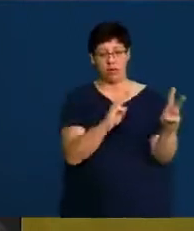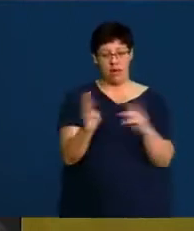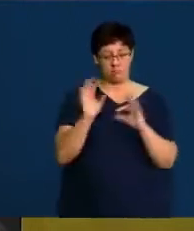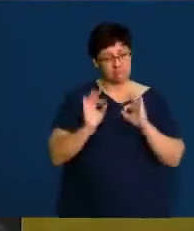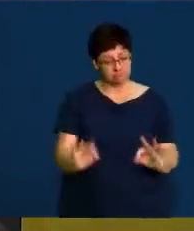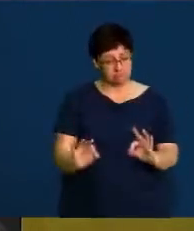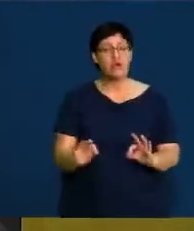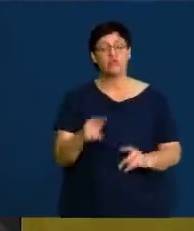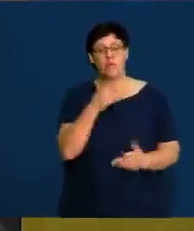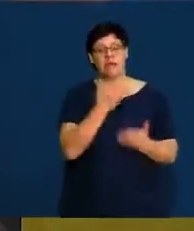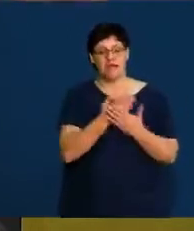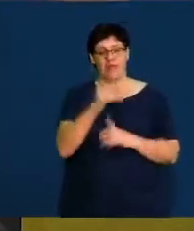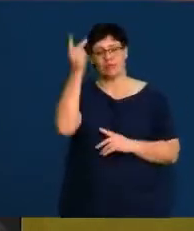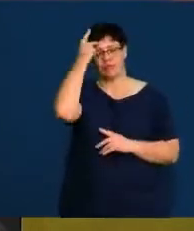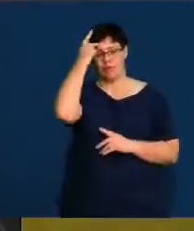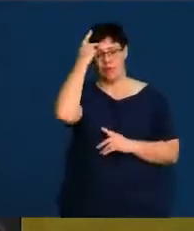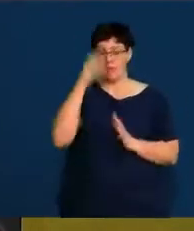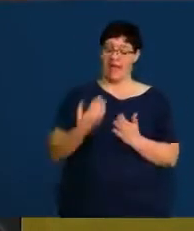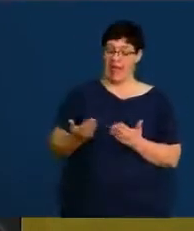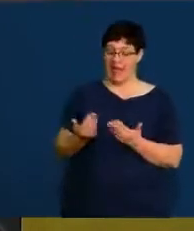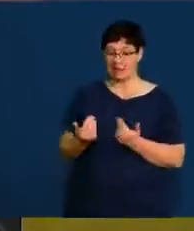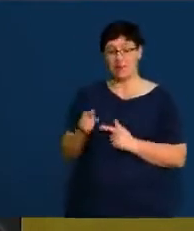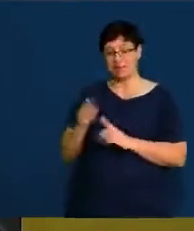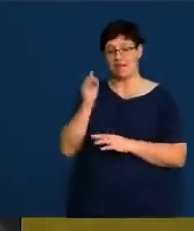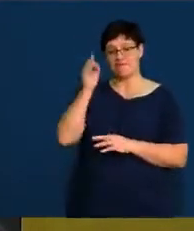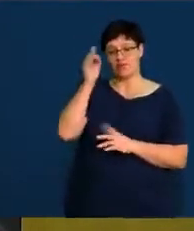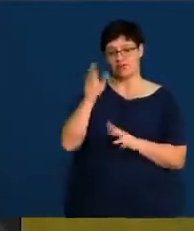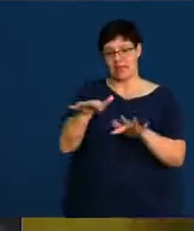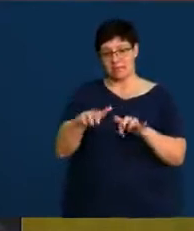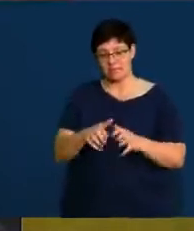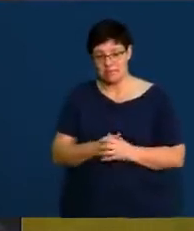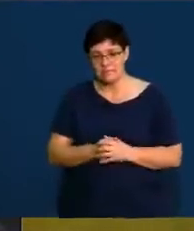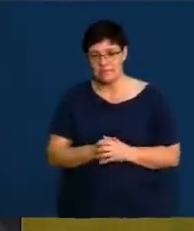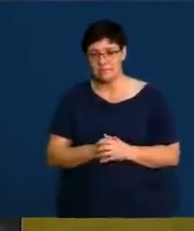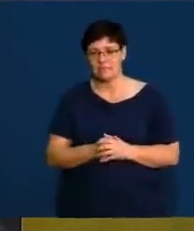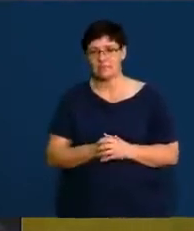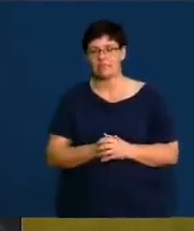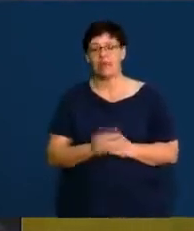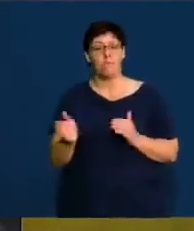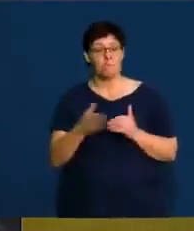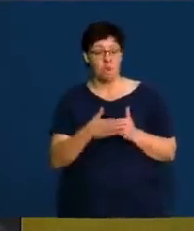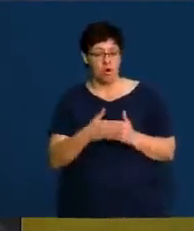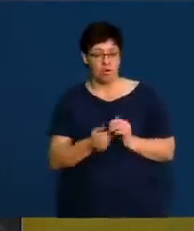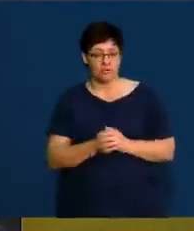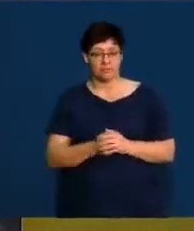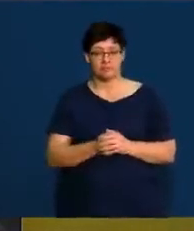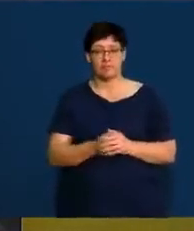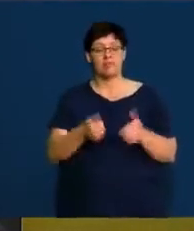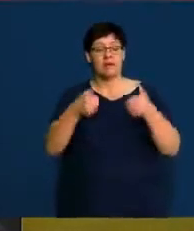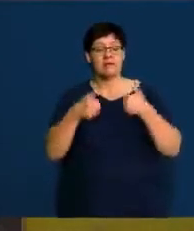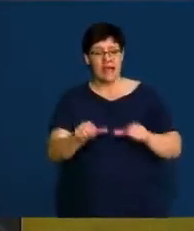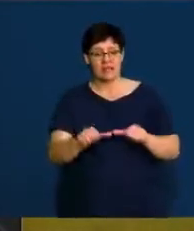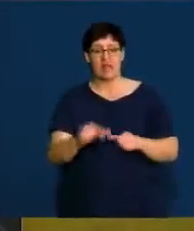for you to know what to expect in future examinations. Let's go further. The next one we're going to look at